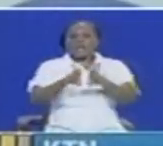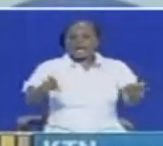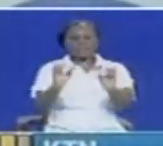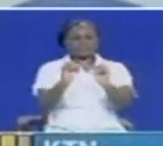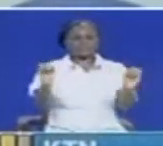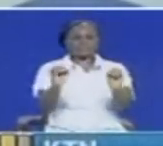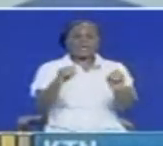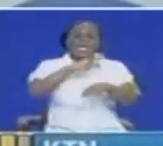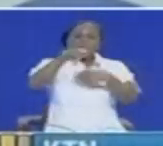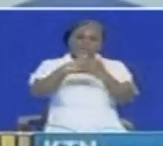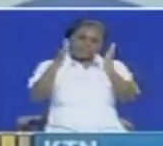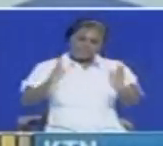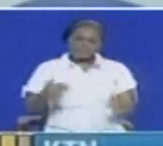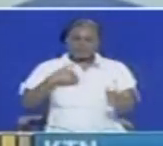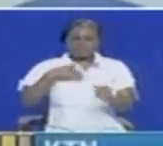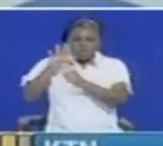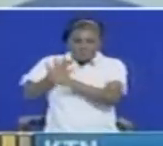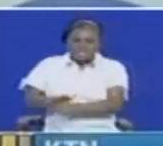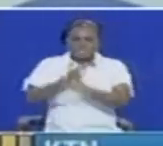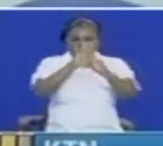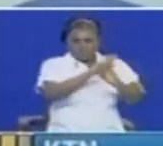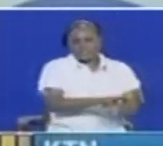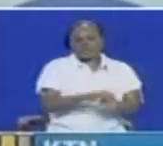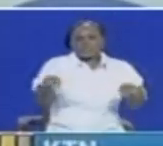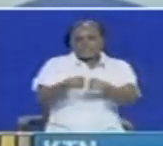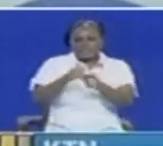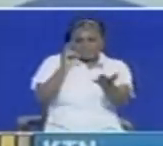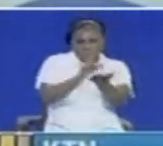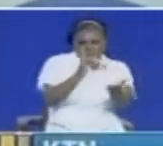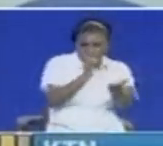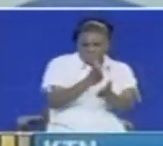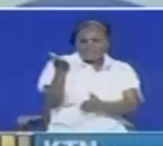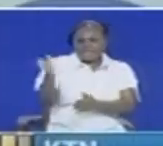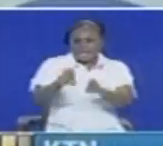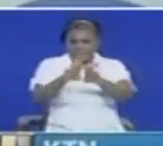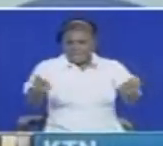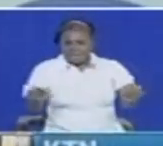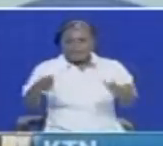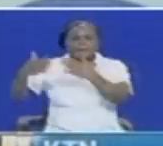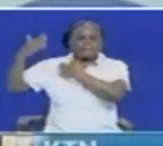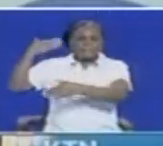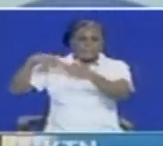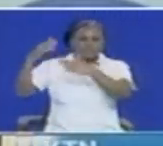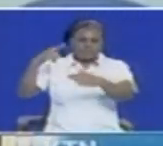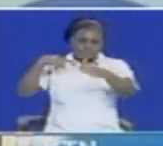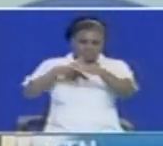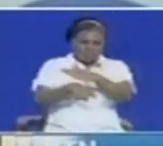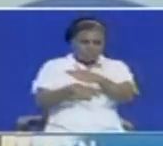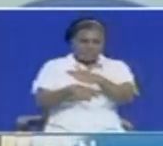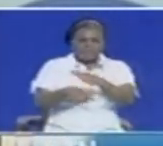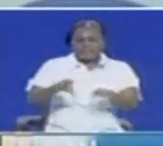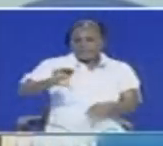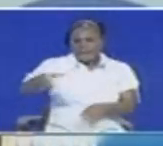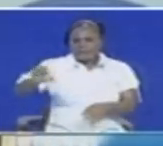tell here. Operation, land grabbing and evictions, you name it. And before we go in deeper, let's just go to the county